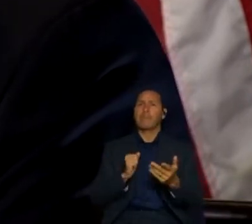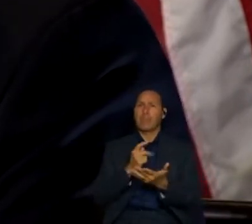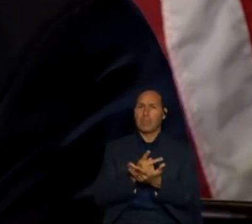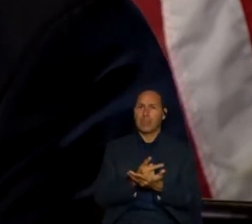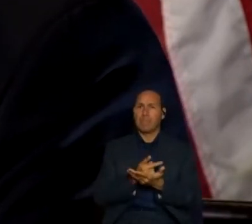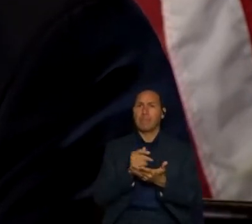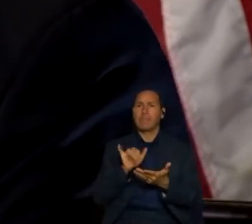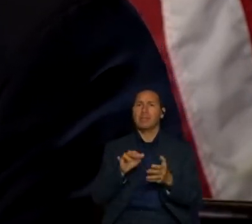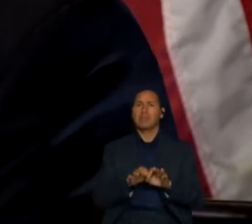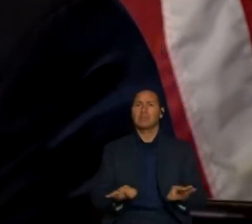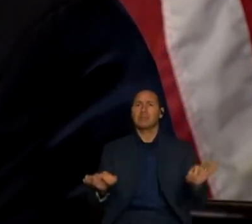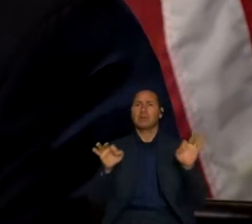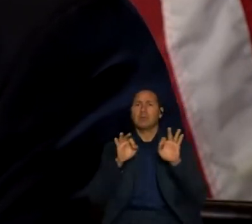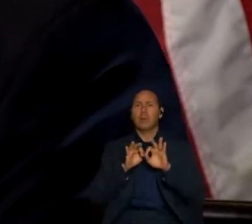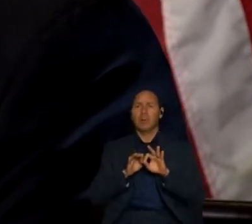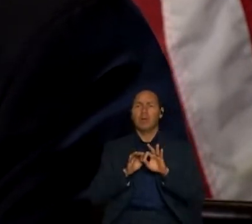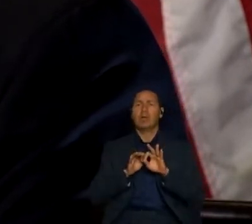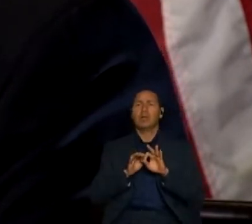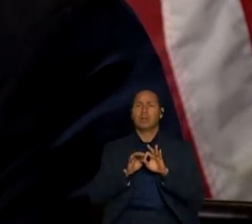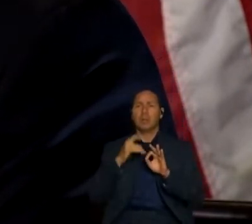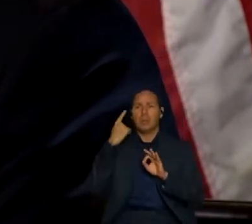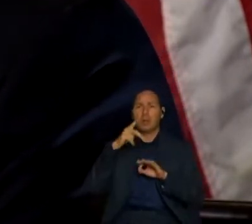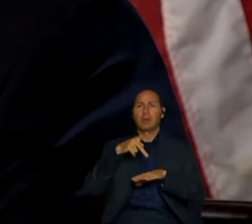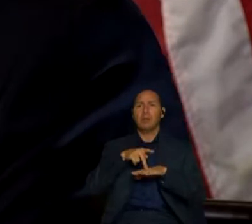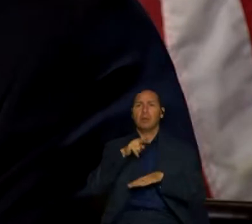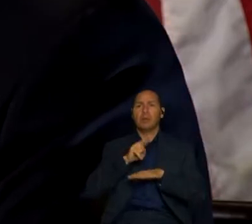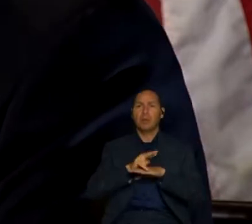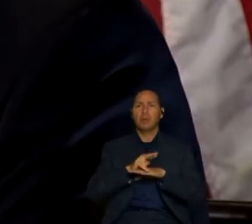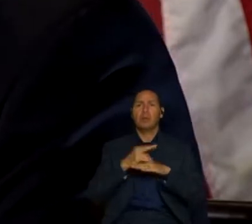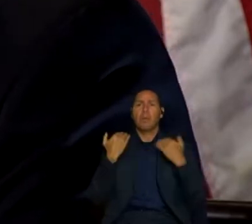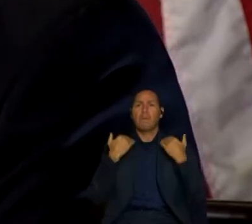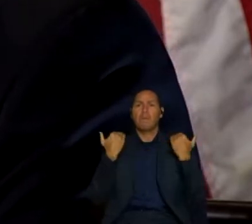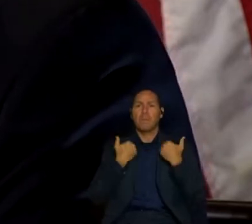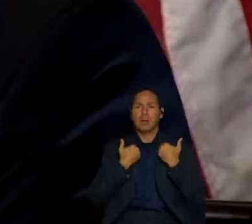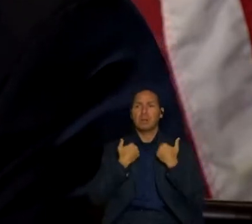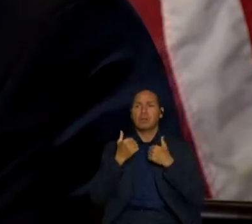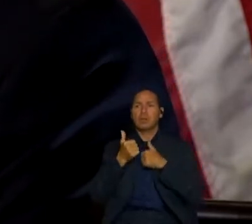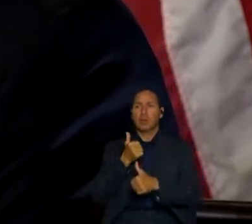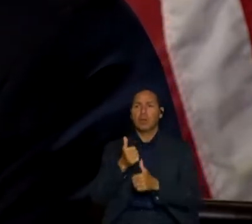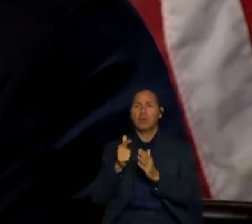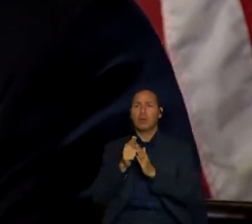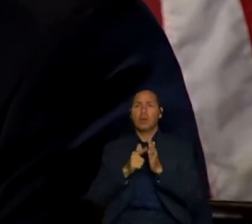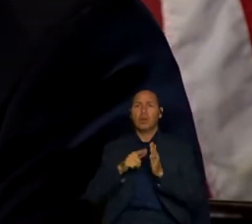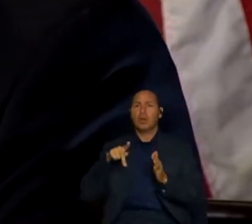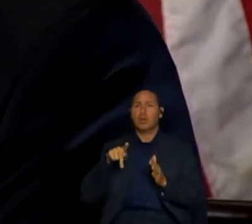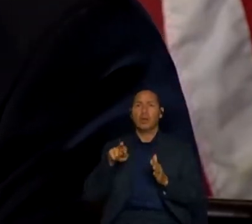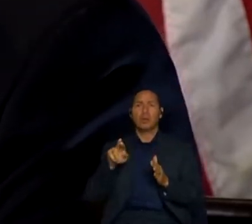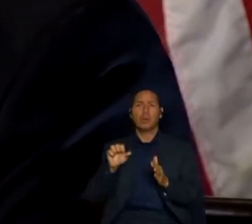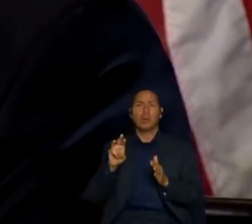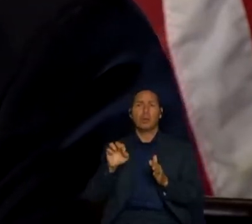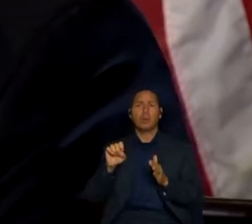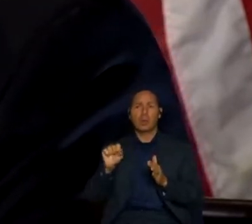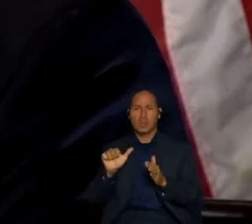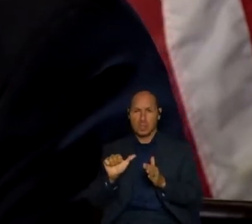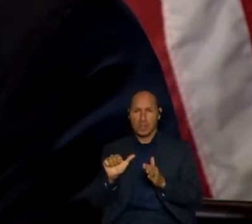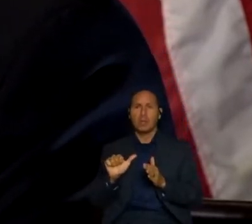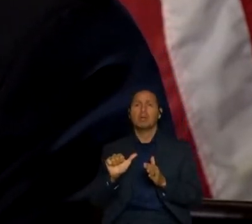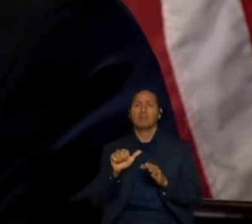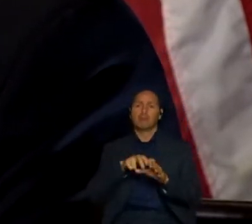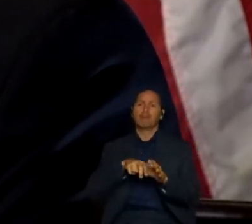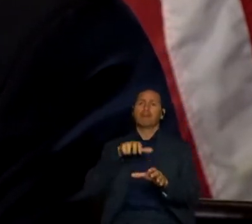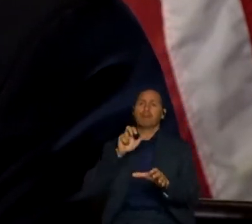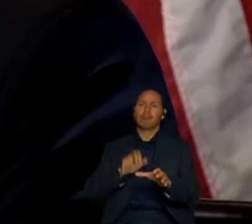important step for Puerto Rico to end its bankruptcy process under PROMESA and to achieve long-term